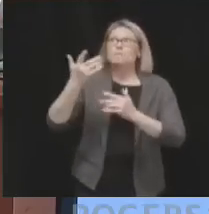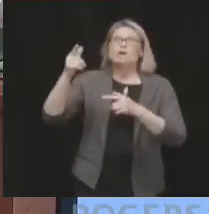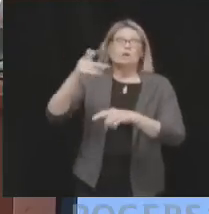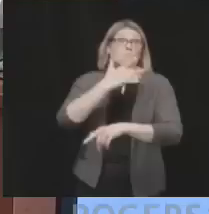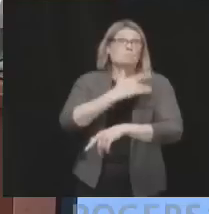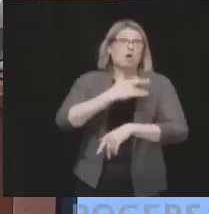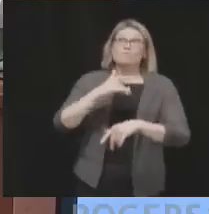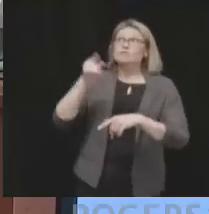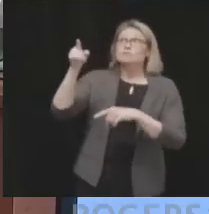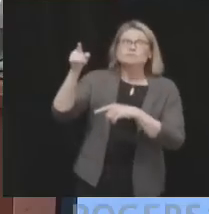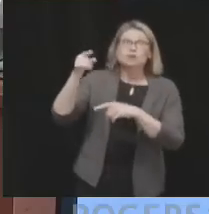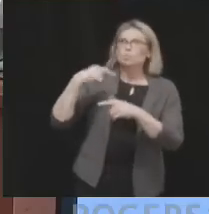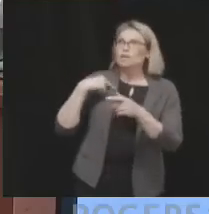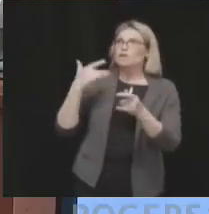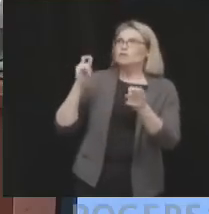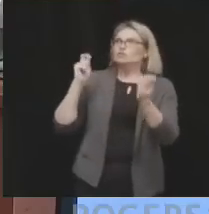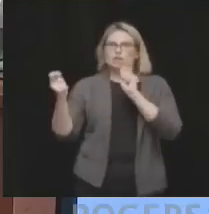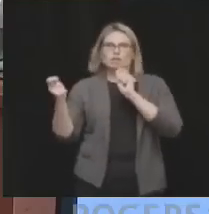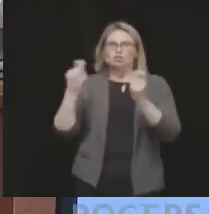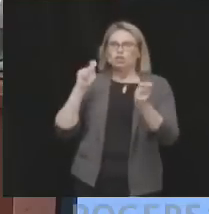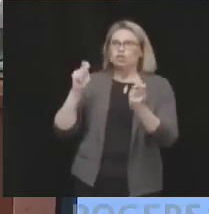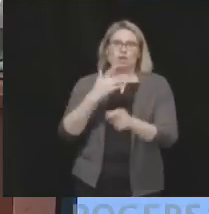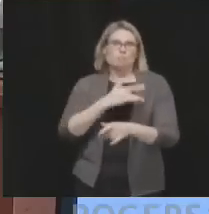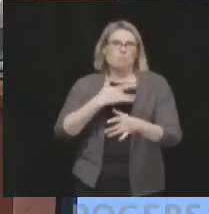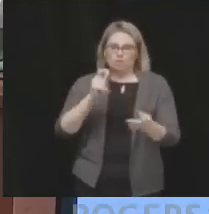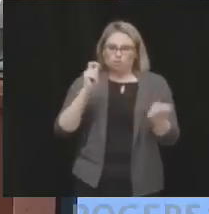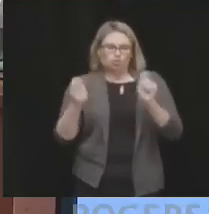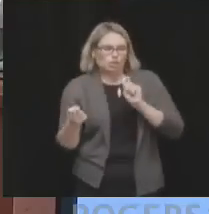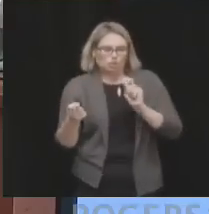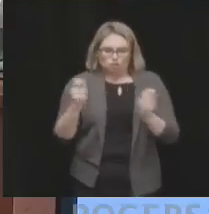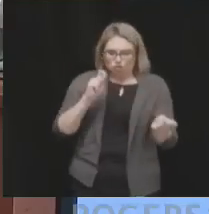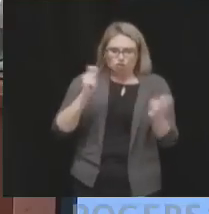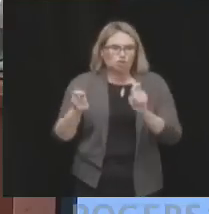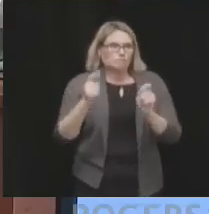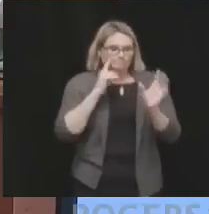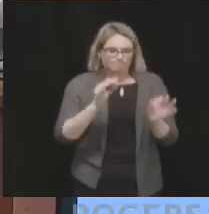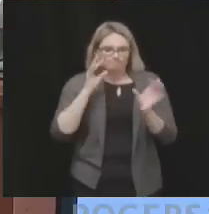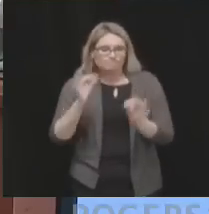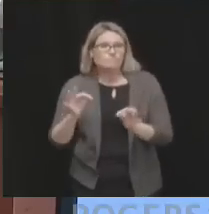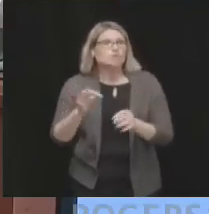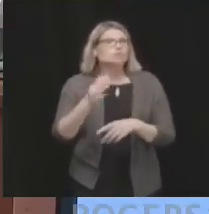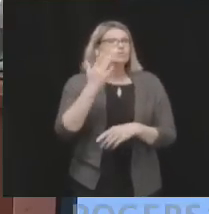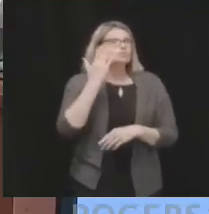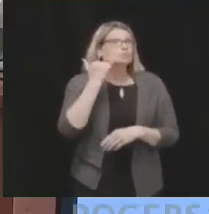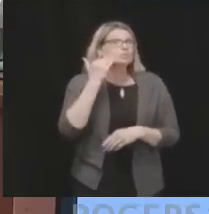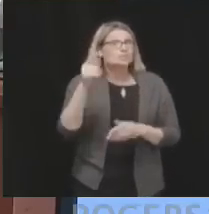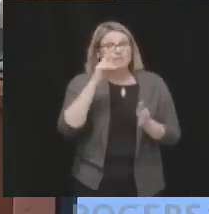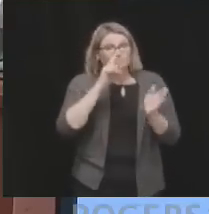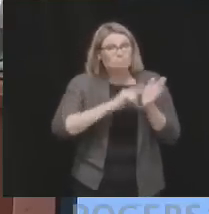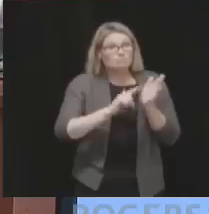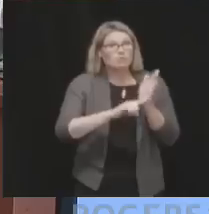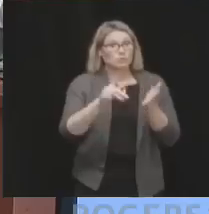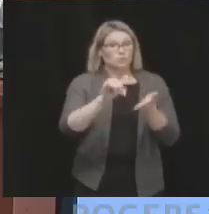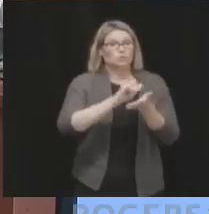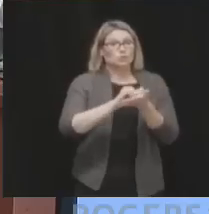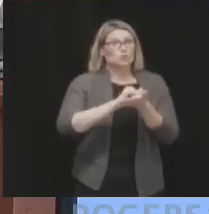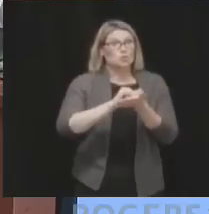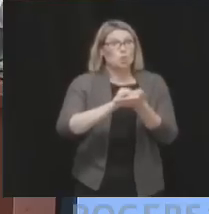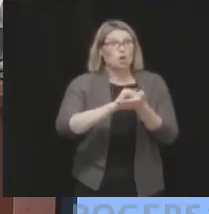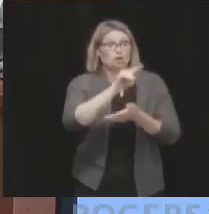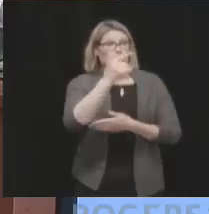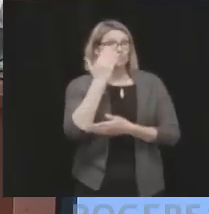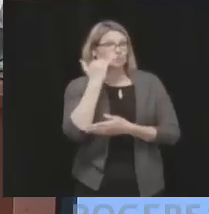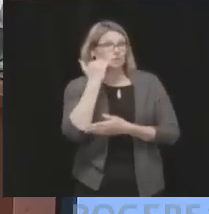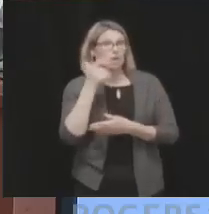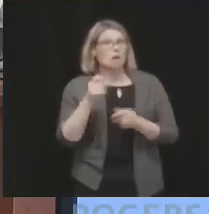with COVID-19 through an antibody testing. So that's new information that's coming out. And all the time, there's going to be new information that, again, may chart a